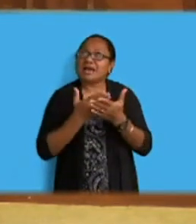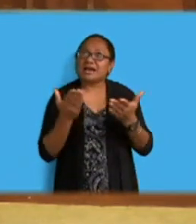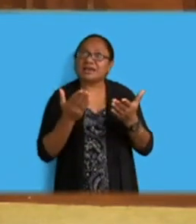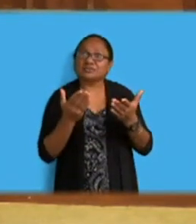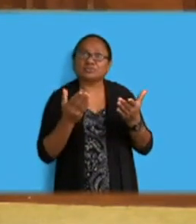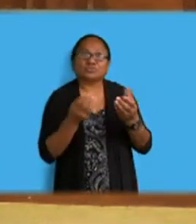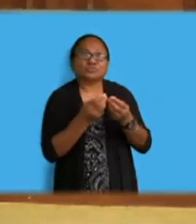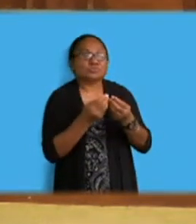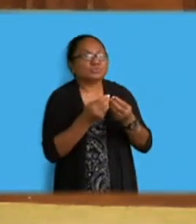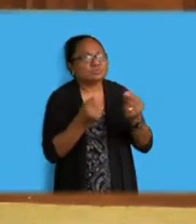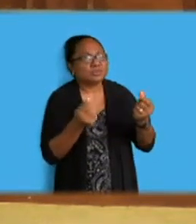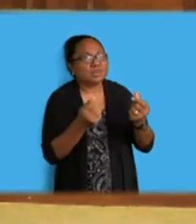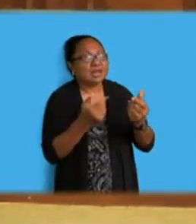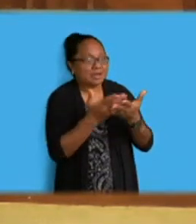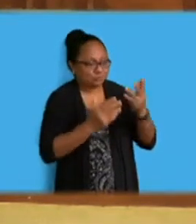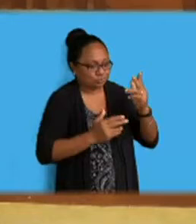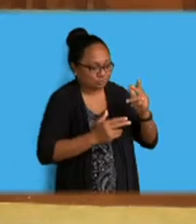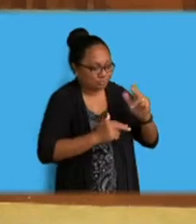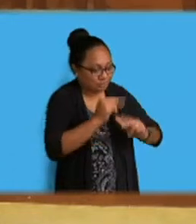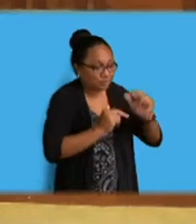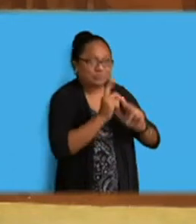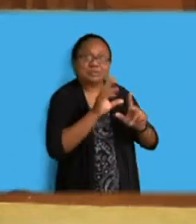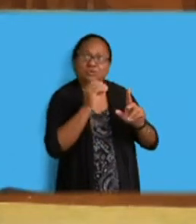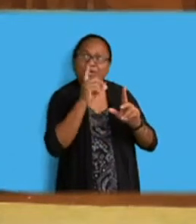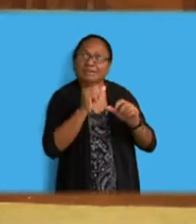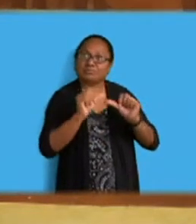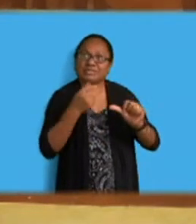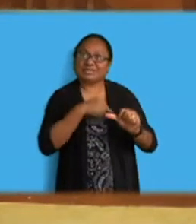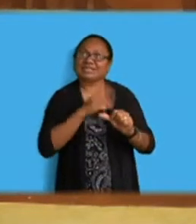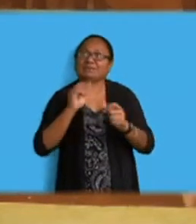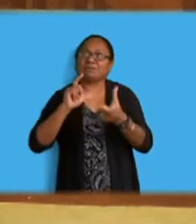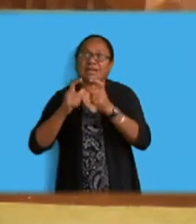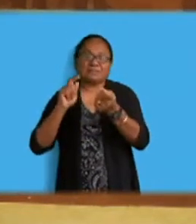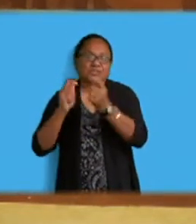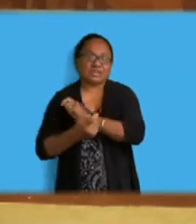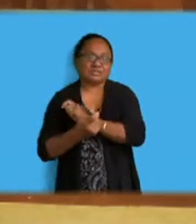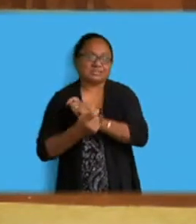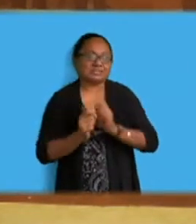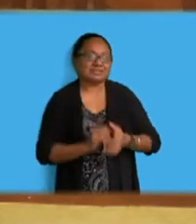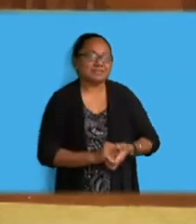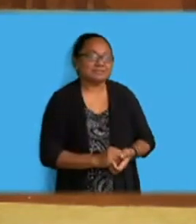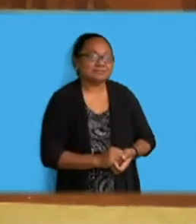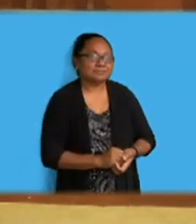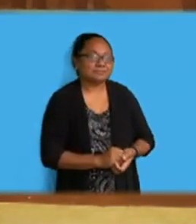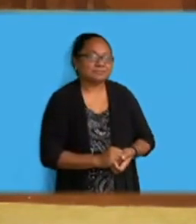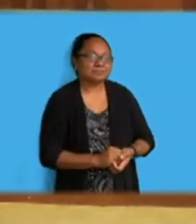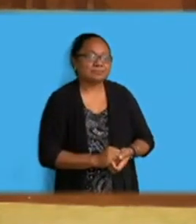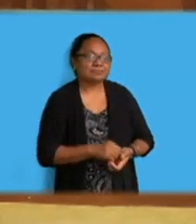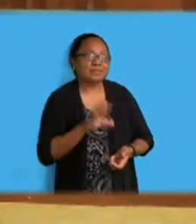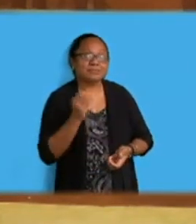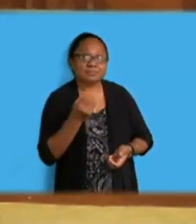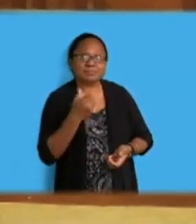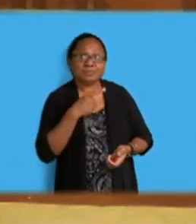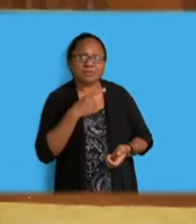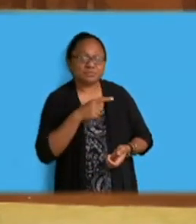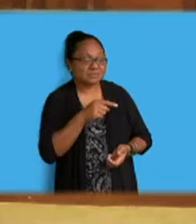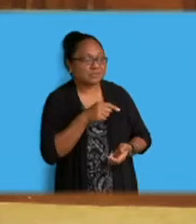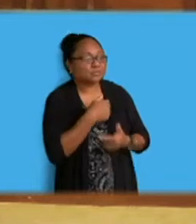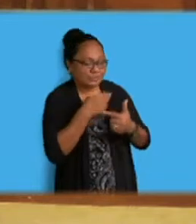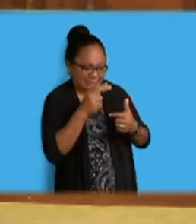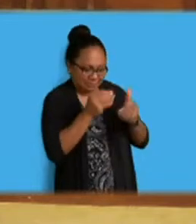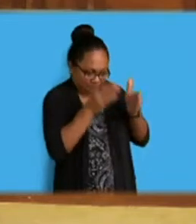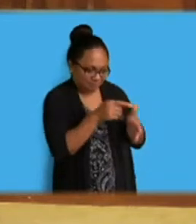our infrastructural development with urgency, because that is where we need to put our